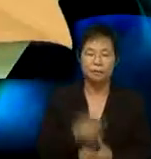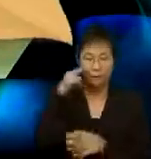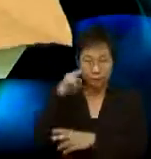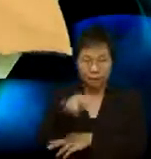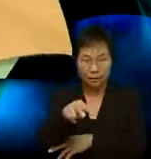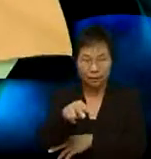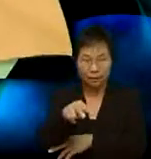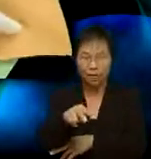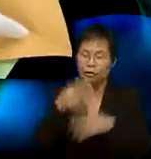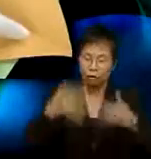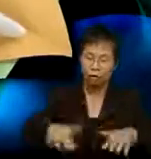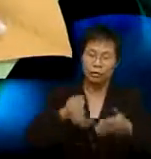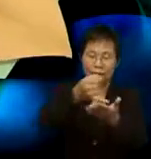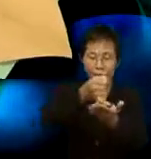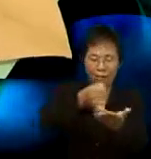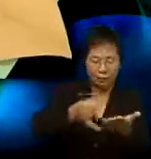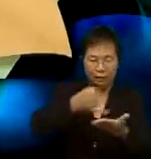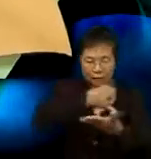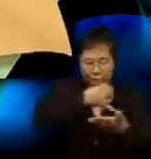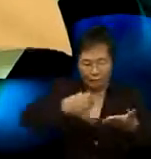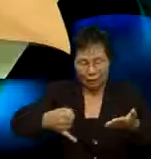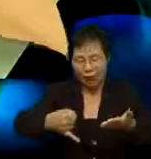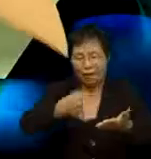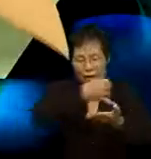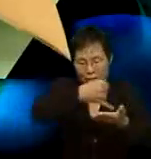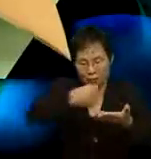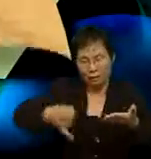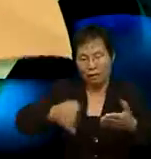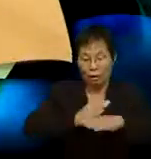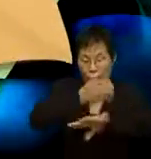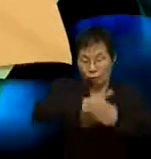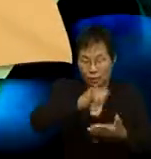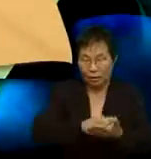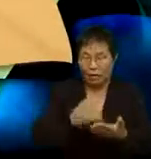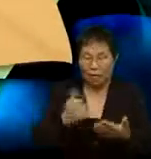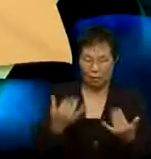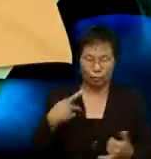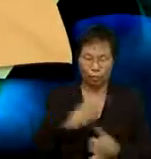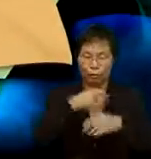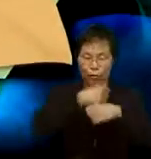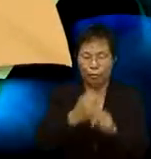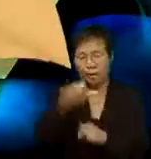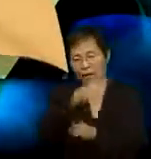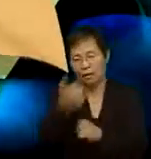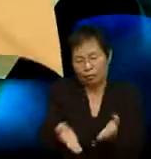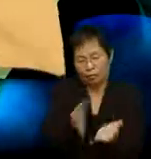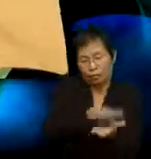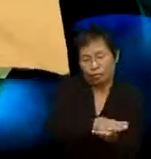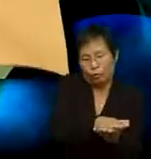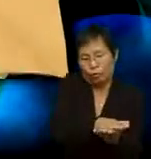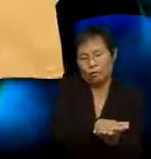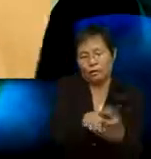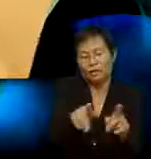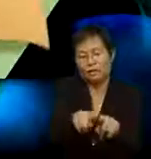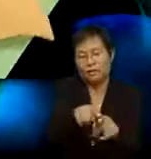see, we already have a diagonal line across here. So now we are going to make another fold across